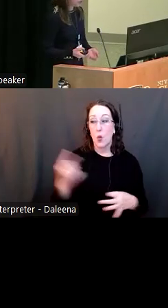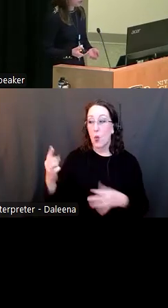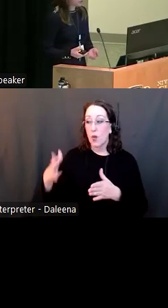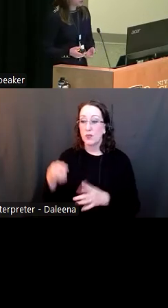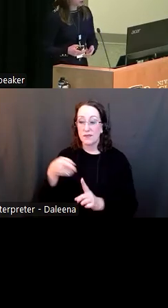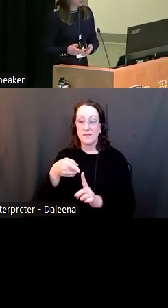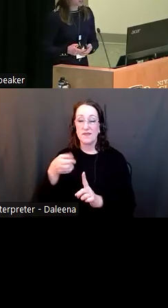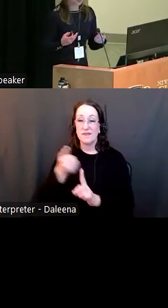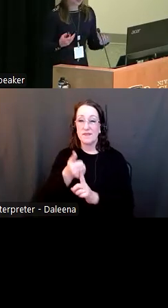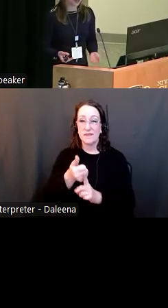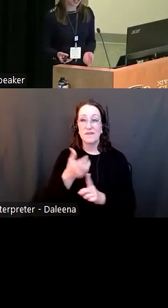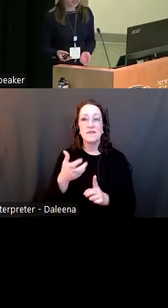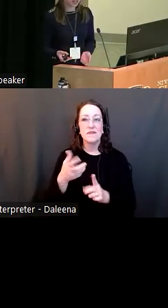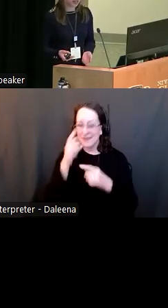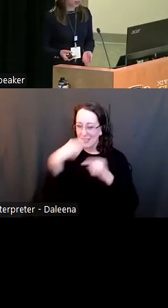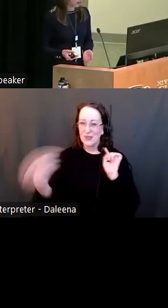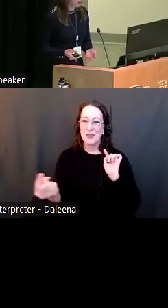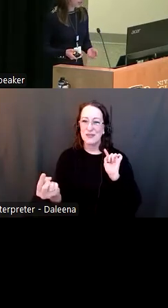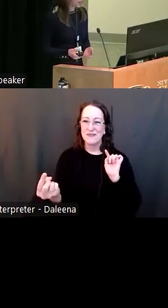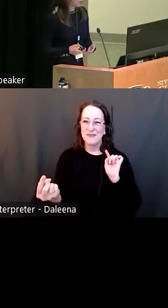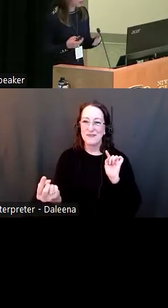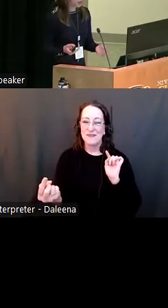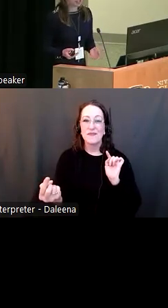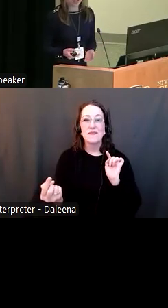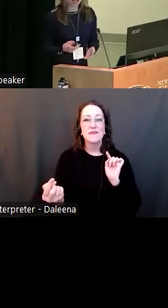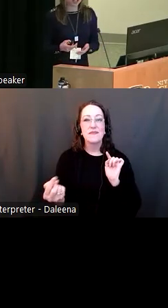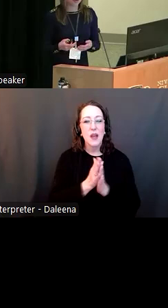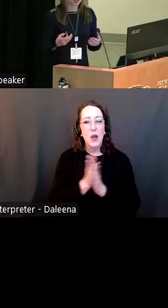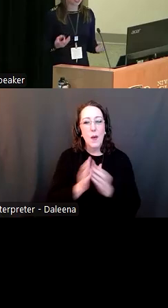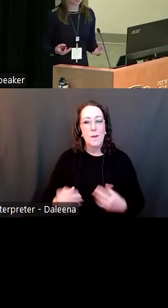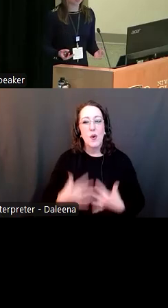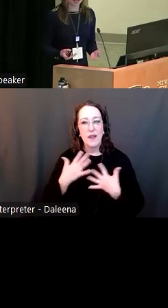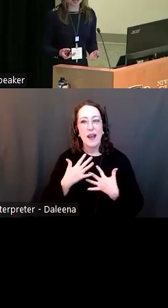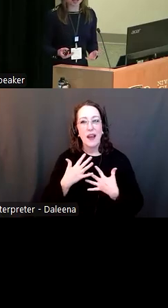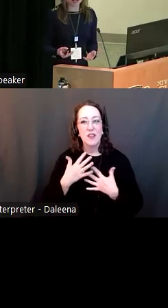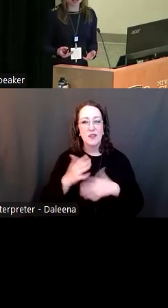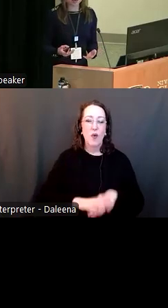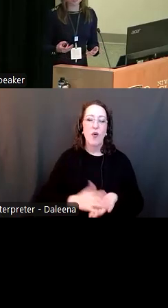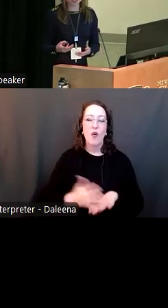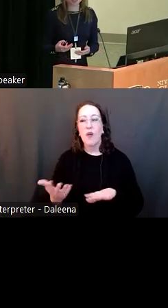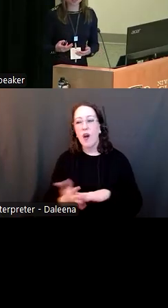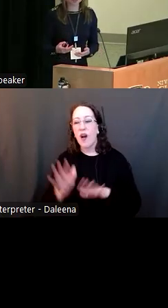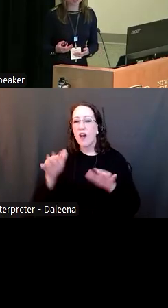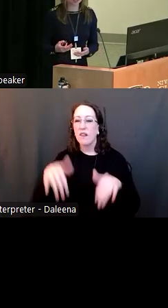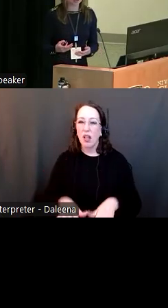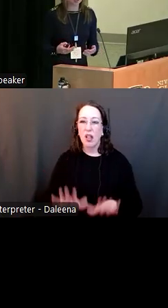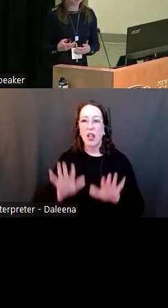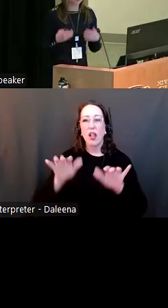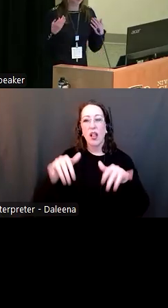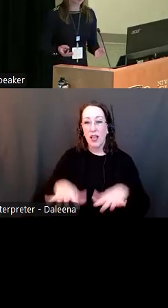individual who disagreed that motivation naturally waxes and wanes, and that motivation should